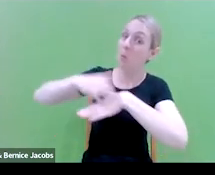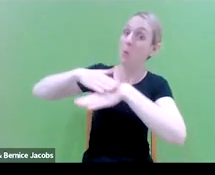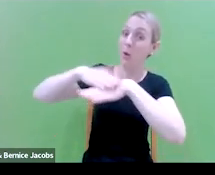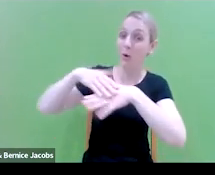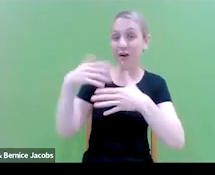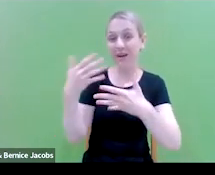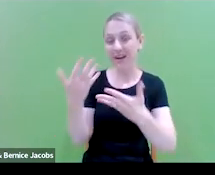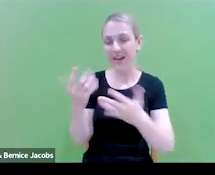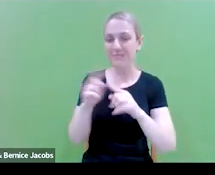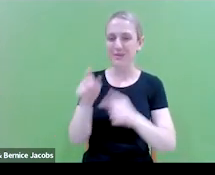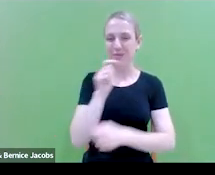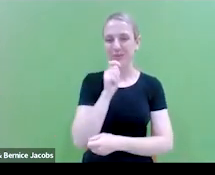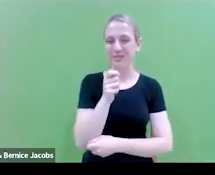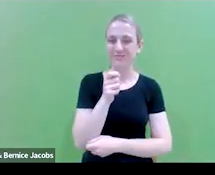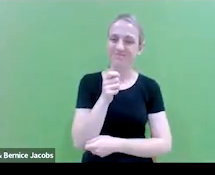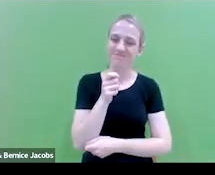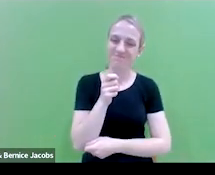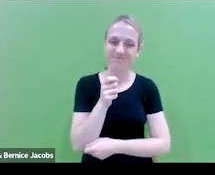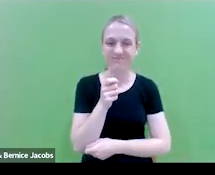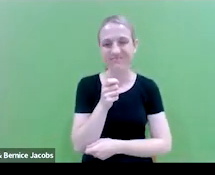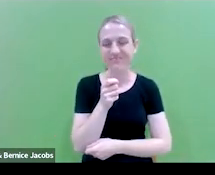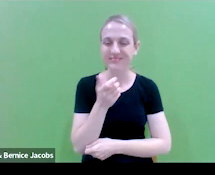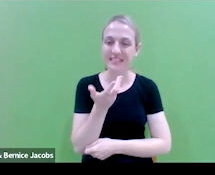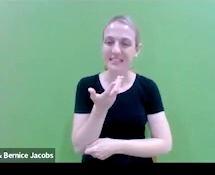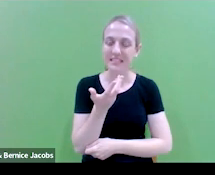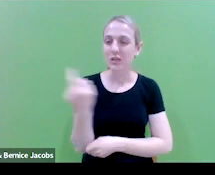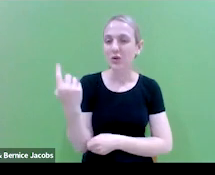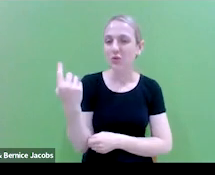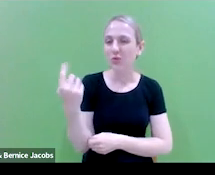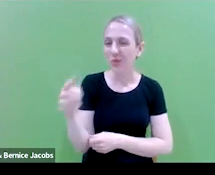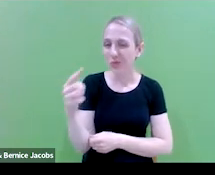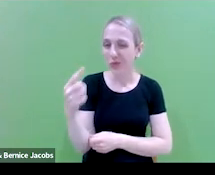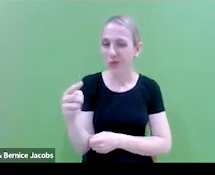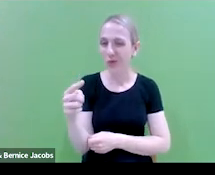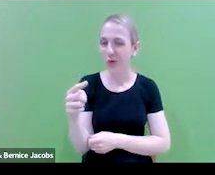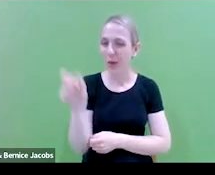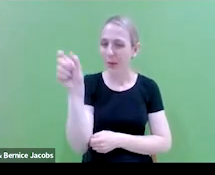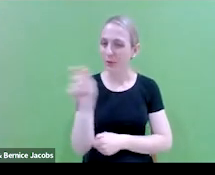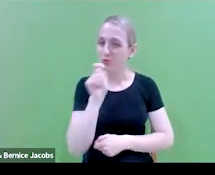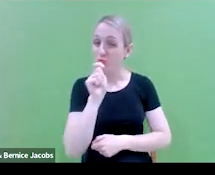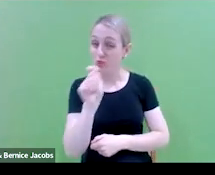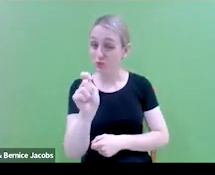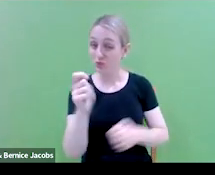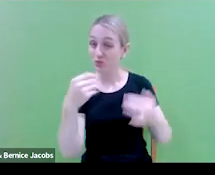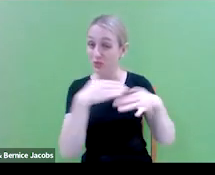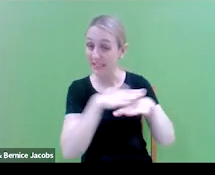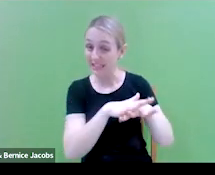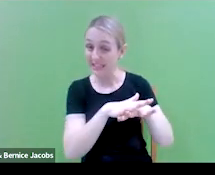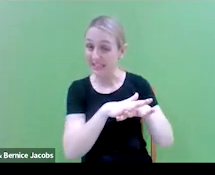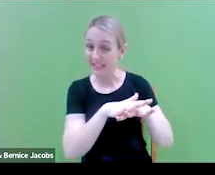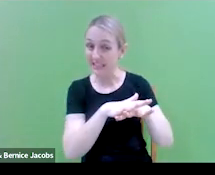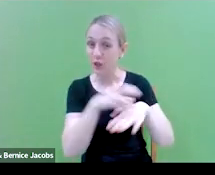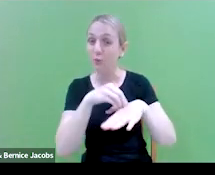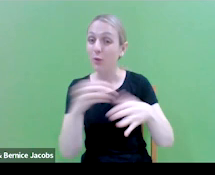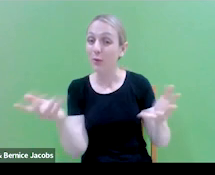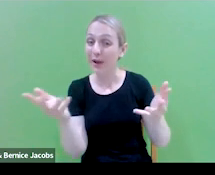engaging more. But the truth is that in order to be integrated, has got a lot to do with attitude. So